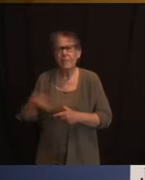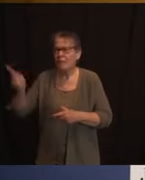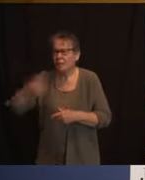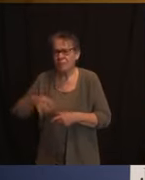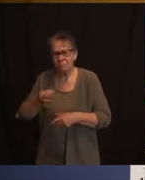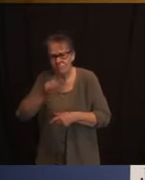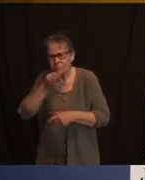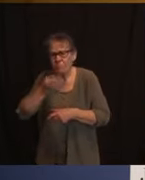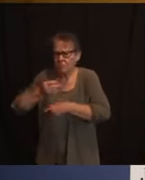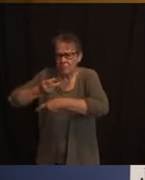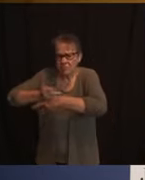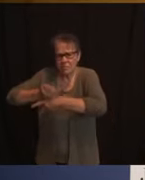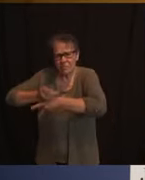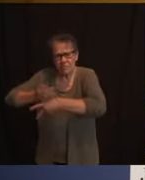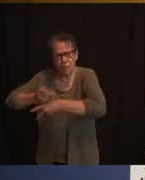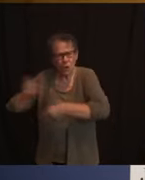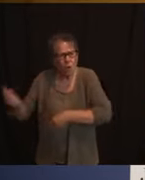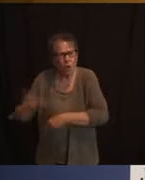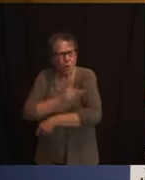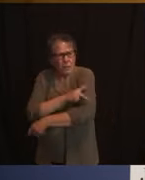of